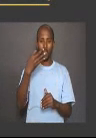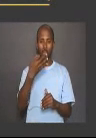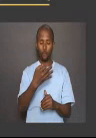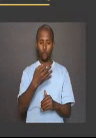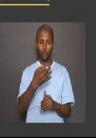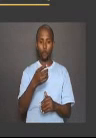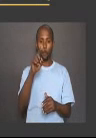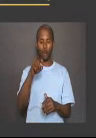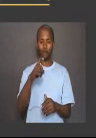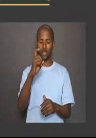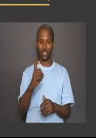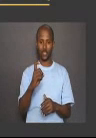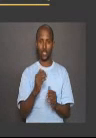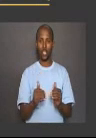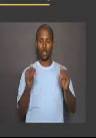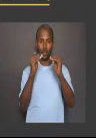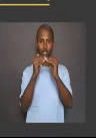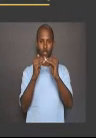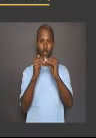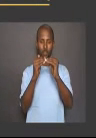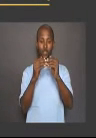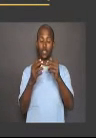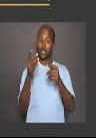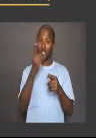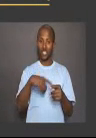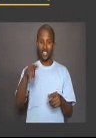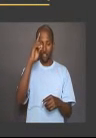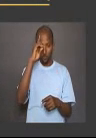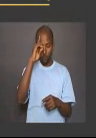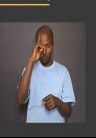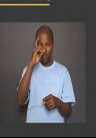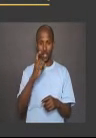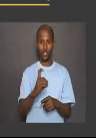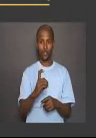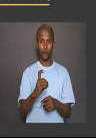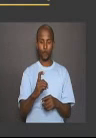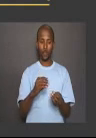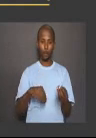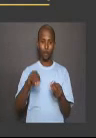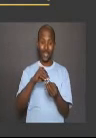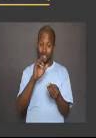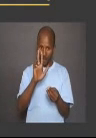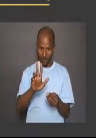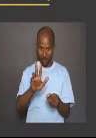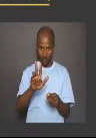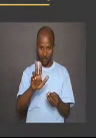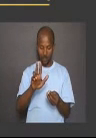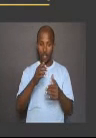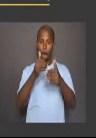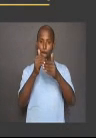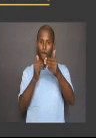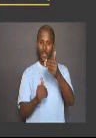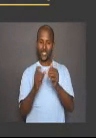prime of x equals the derivative of x plus 3